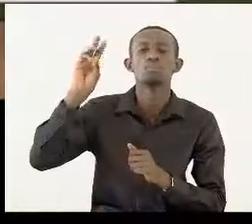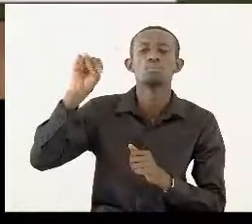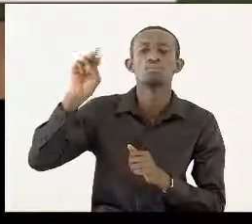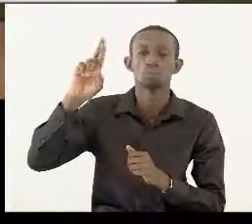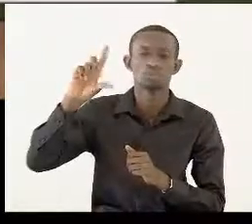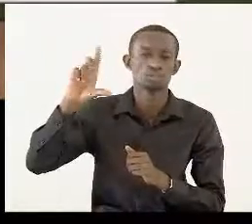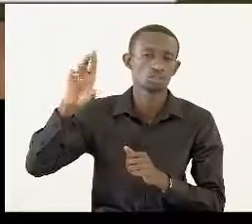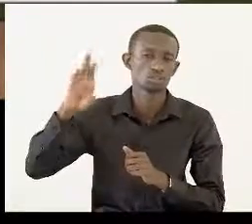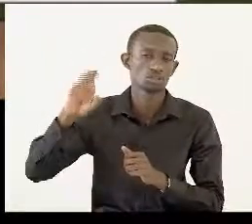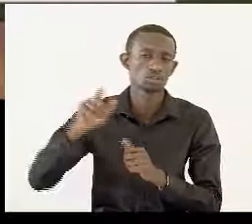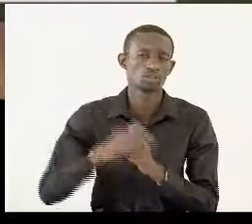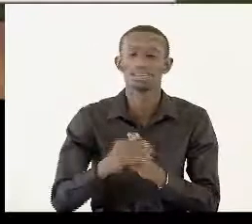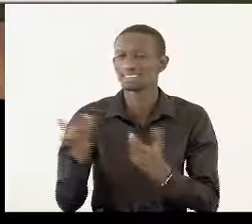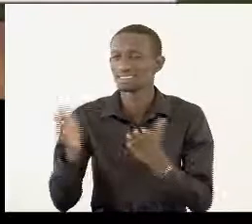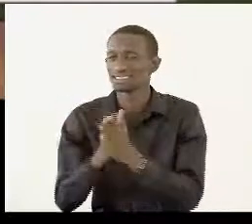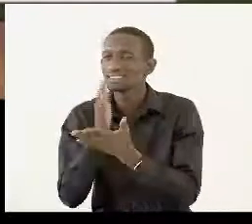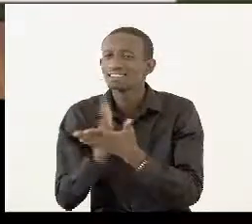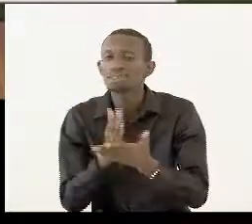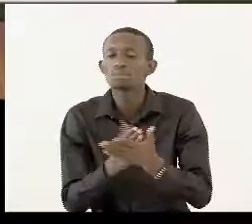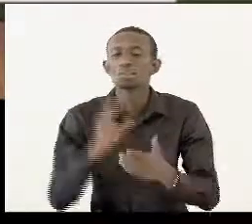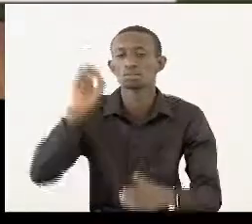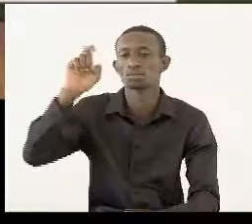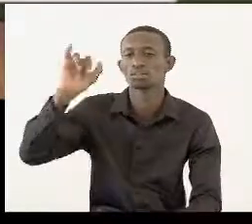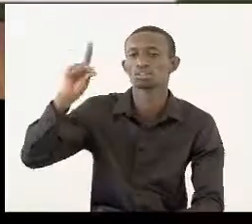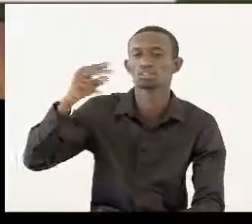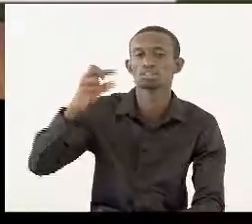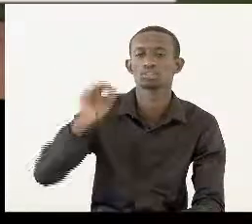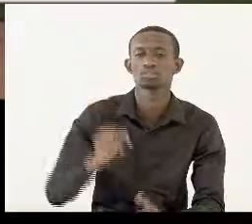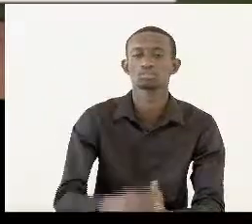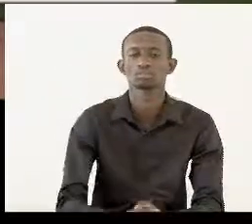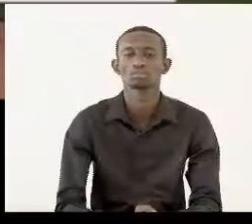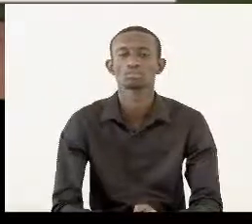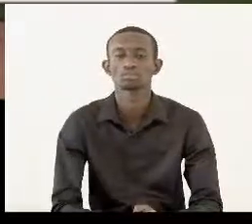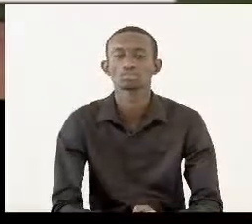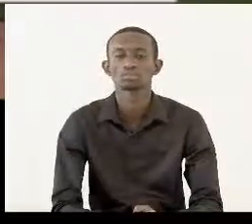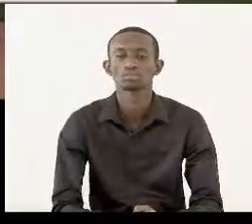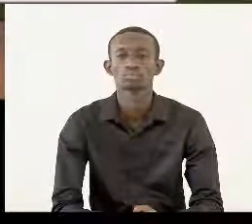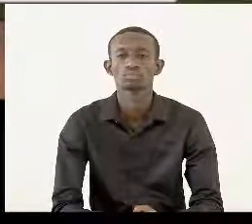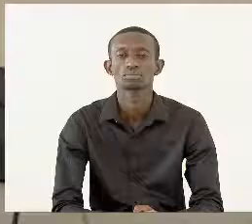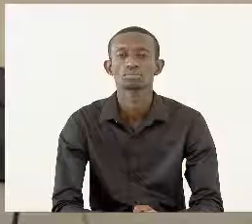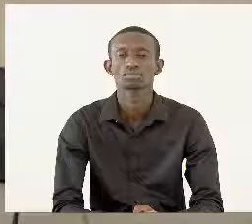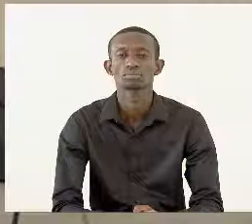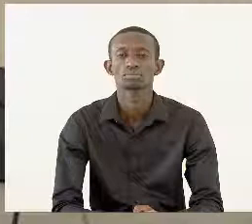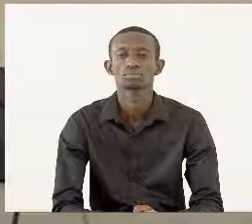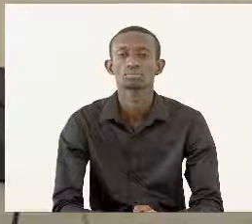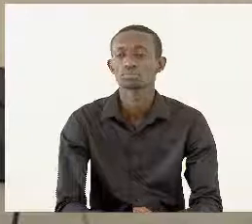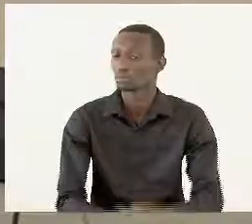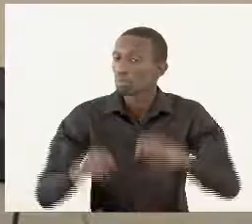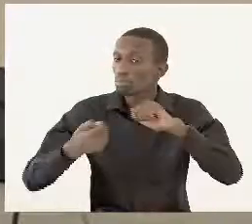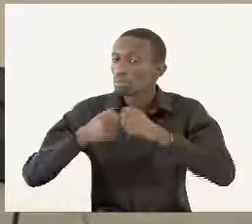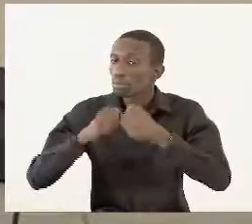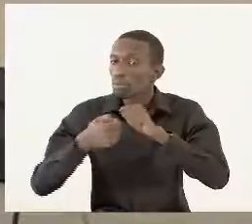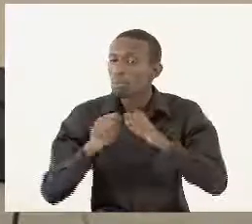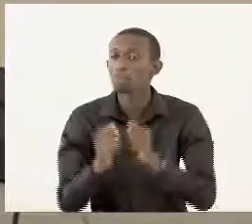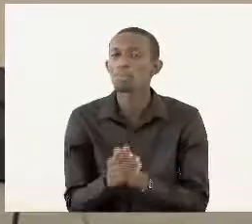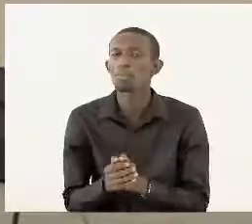the type of the oxygen ion which is present in the compound. So the metals, alkali